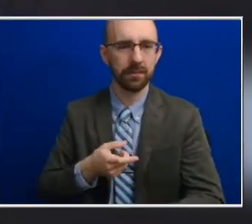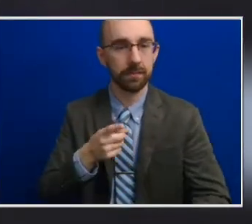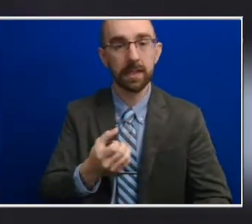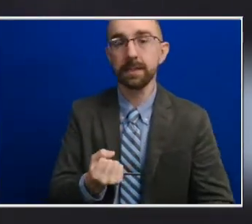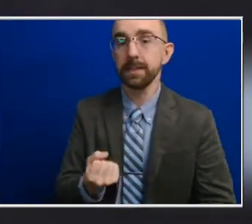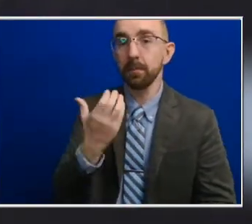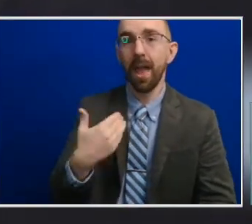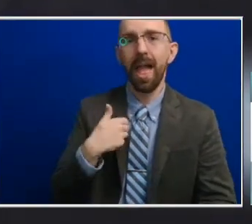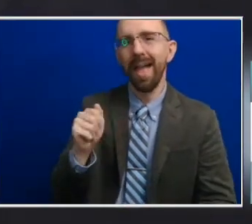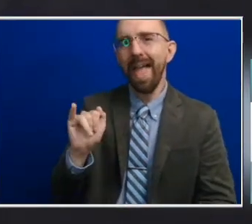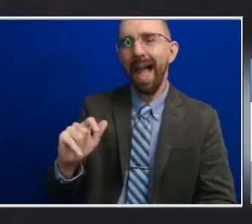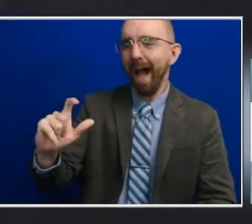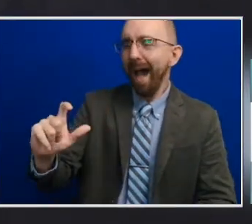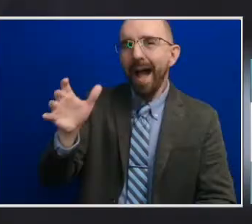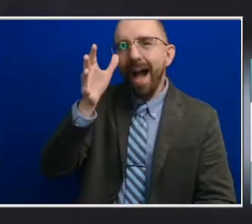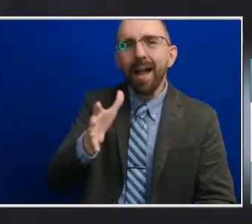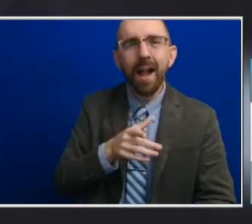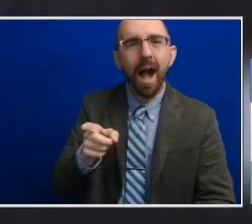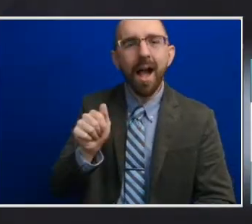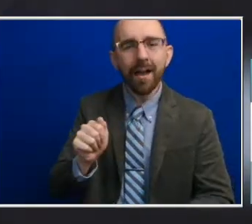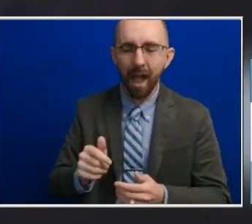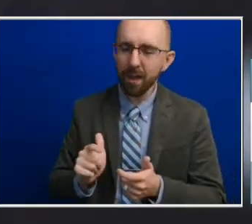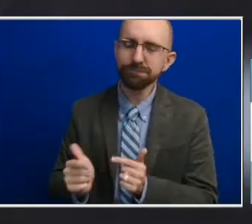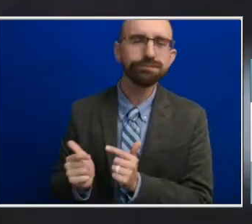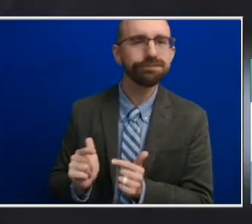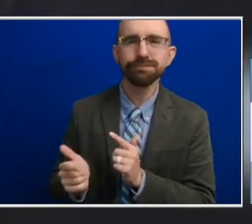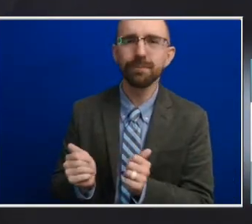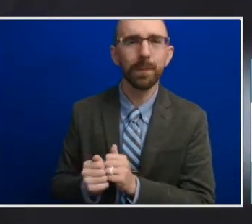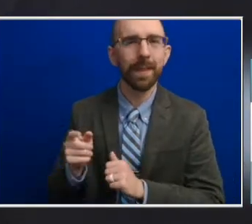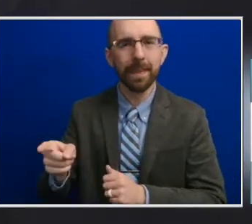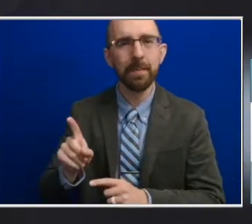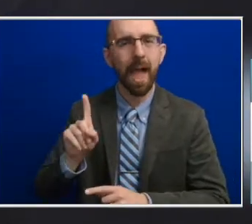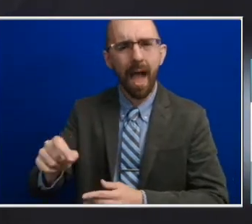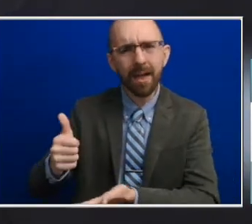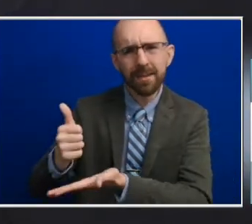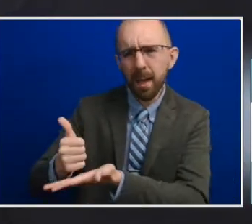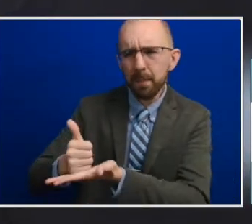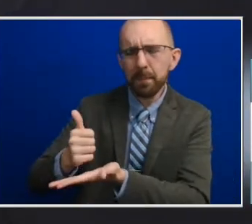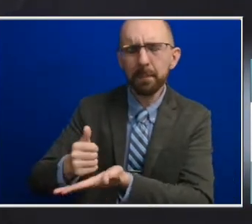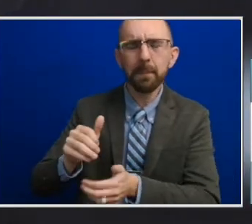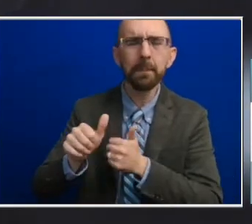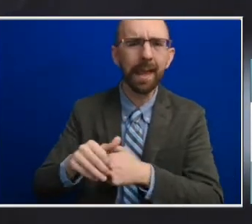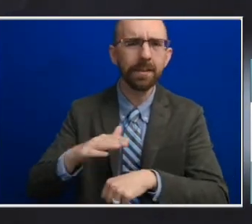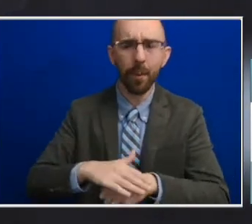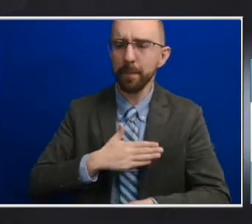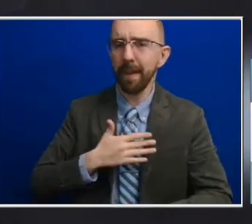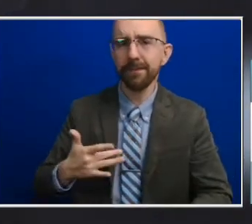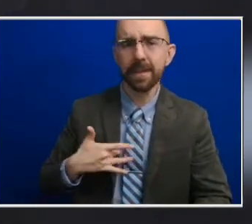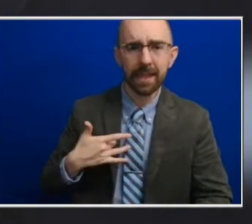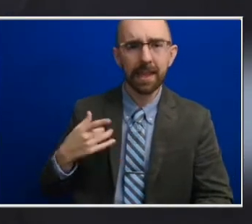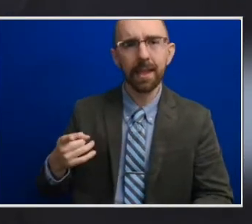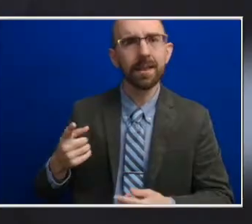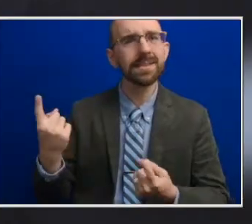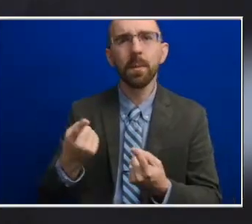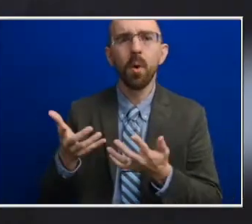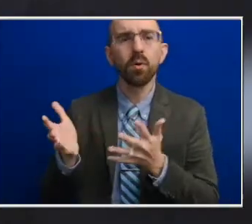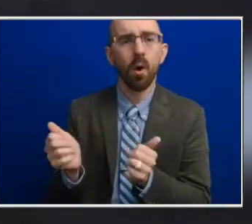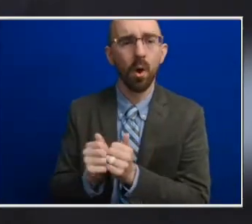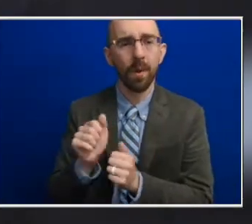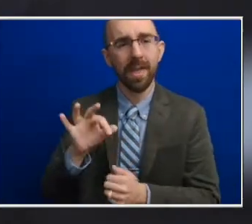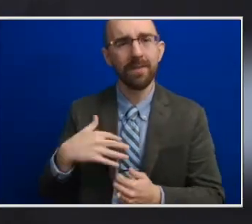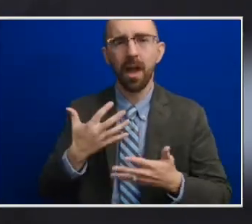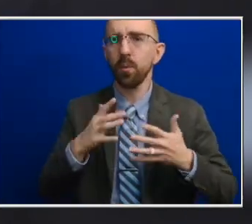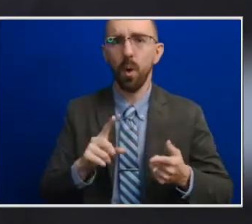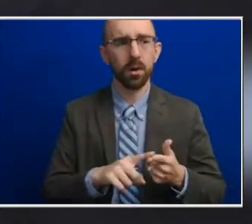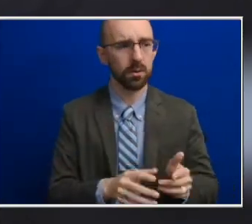guy, and you can sit there and you can talk to him, ask help based on like how you're feeling. It gives you someone to talk to if you don't want to talk to an